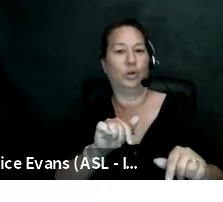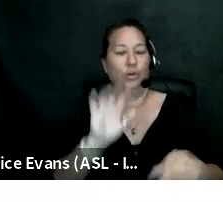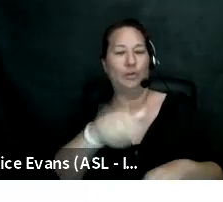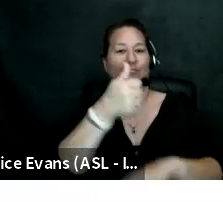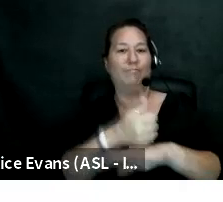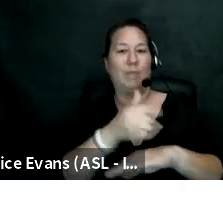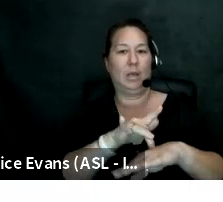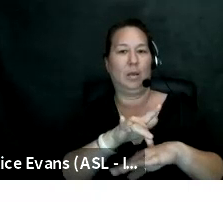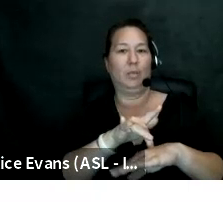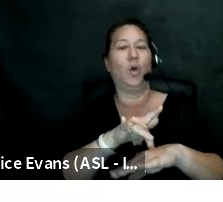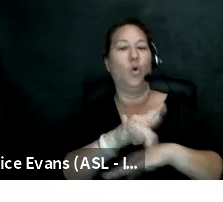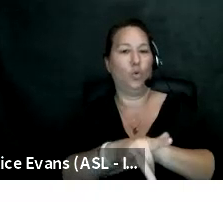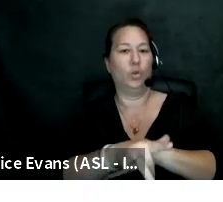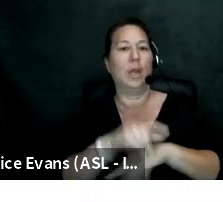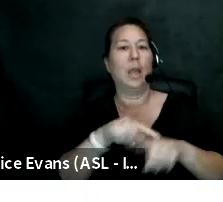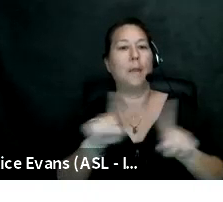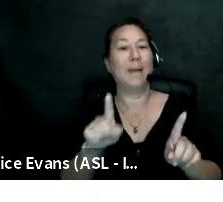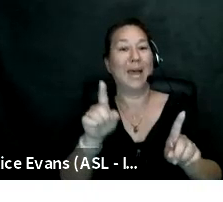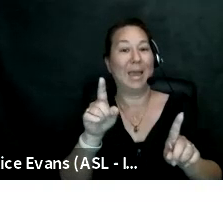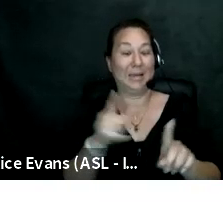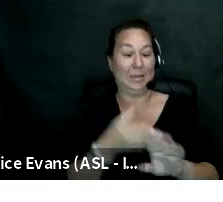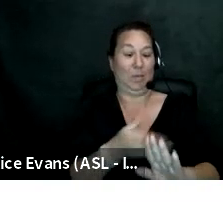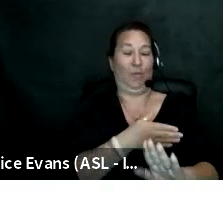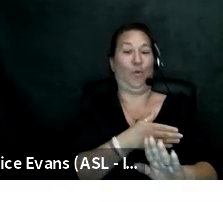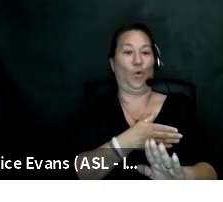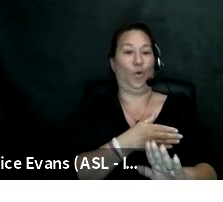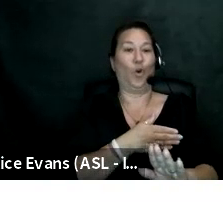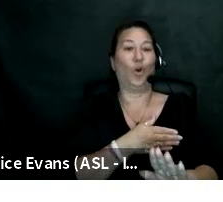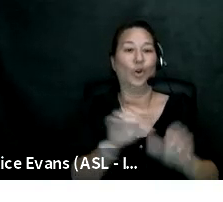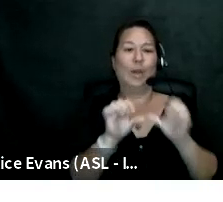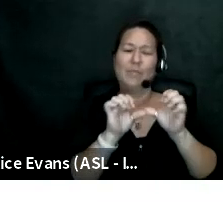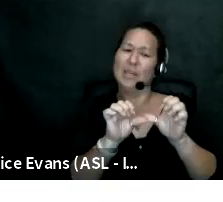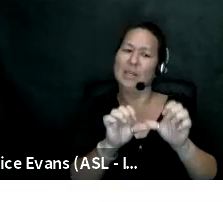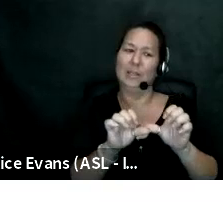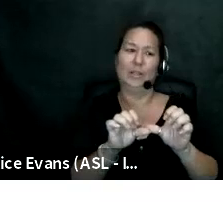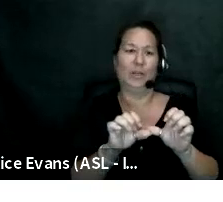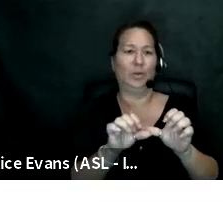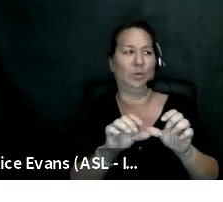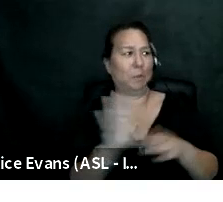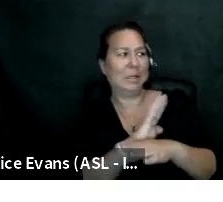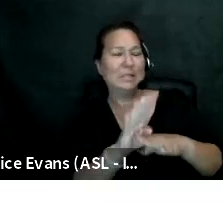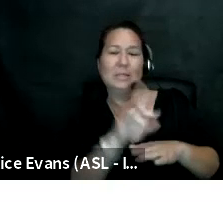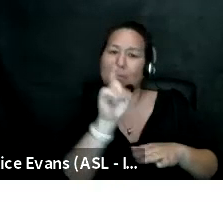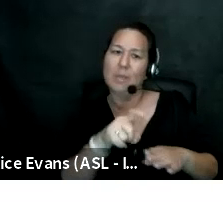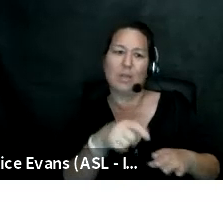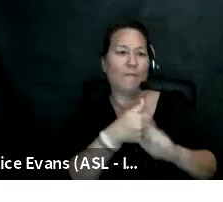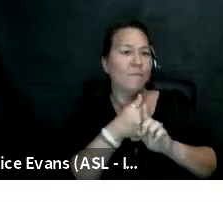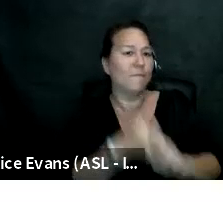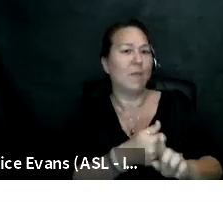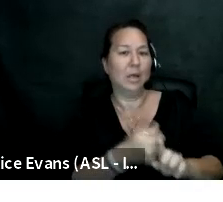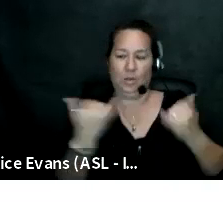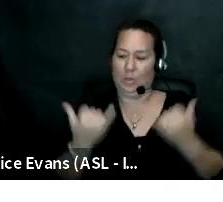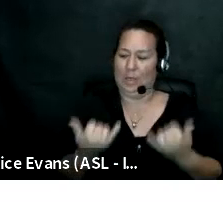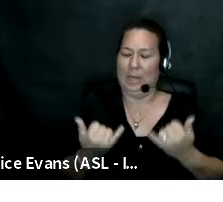approved, businesses must continue to comply with current Cal OSHA regulations. Similar to the